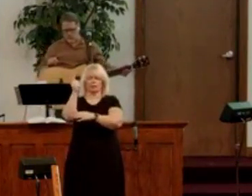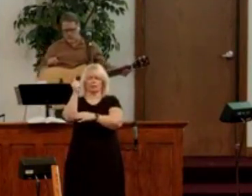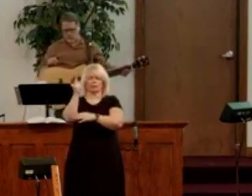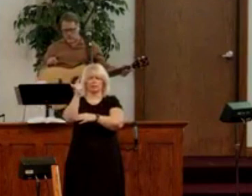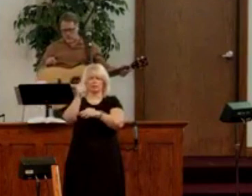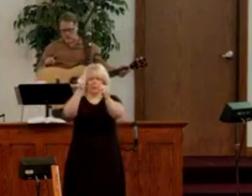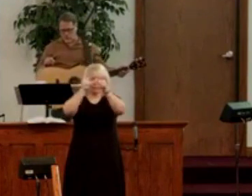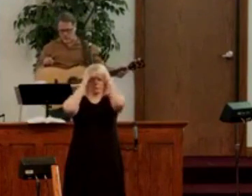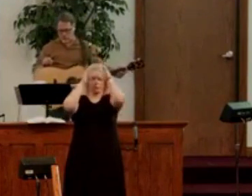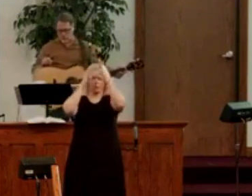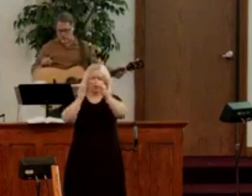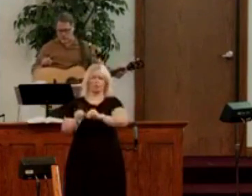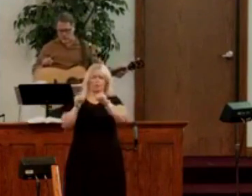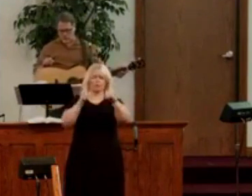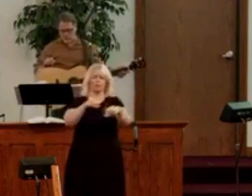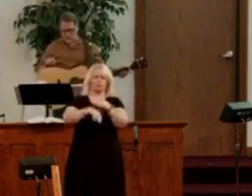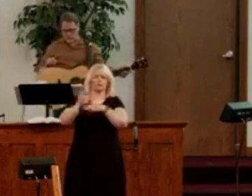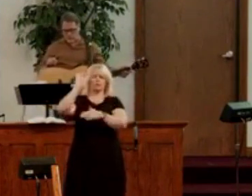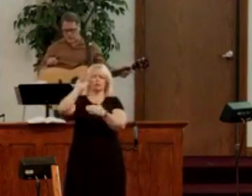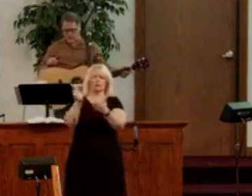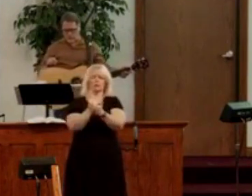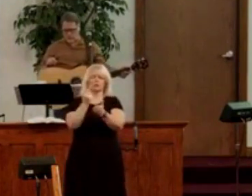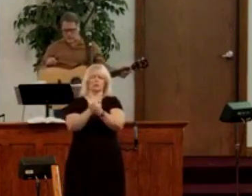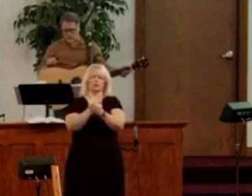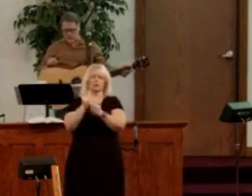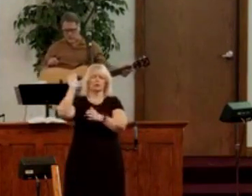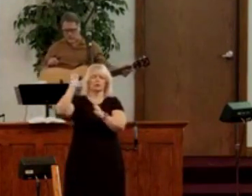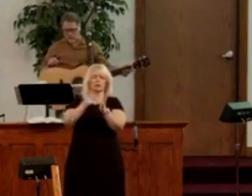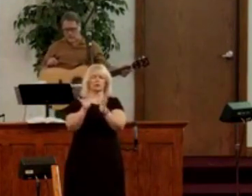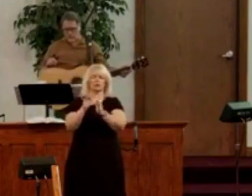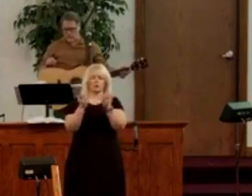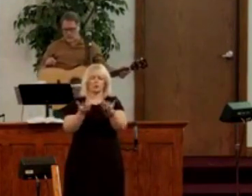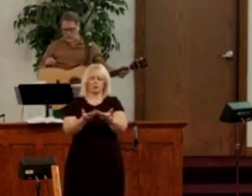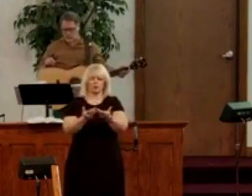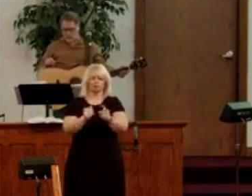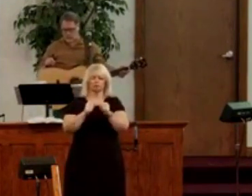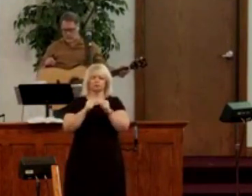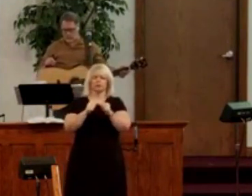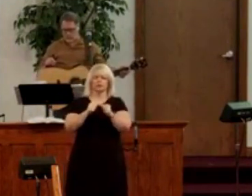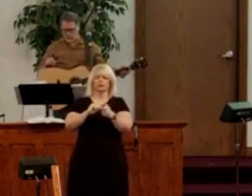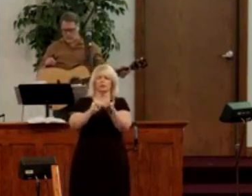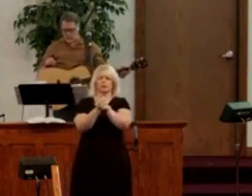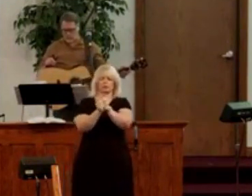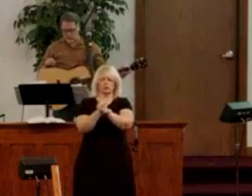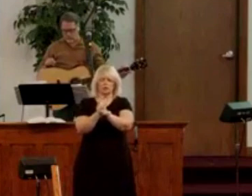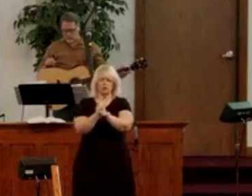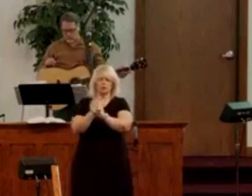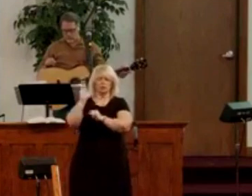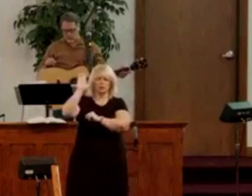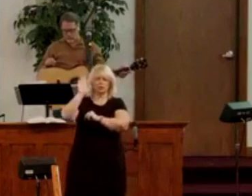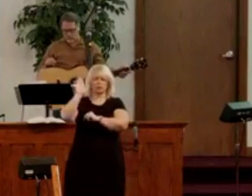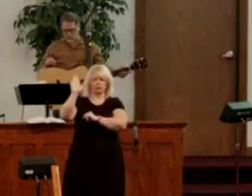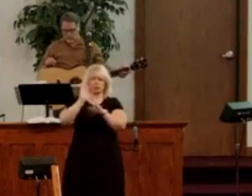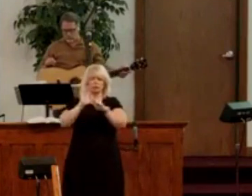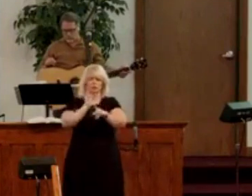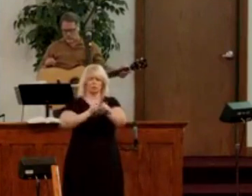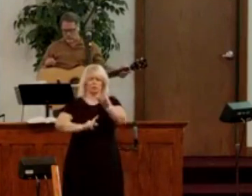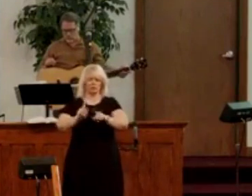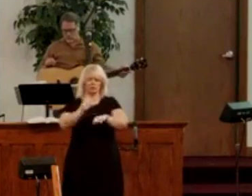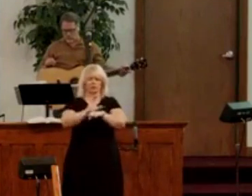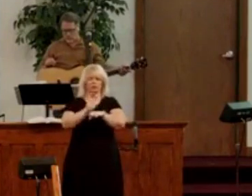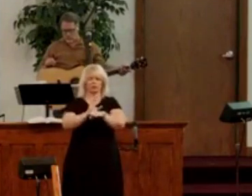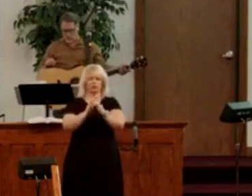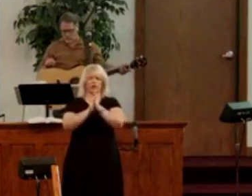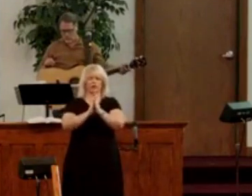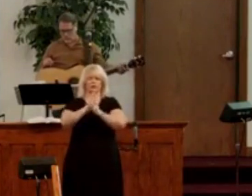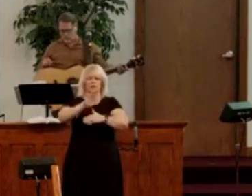more deeply in your gospel and in your word. Keep transforming us as your people and as a church. We ask all these